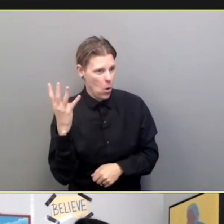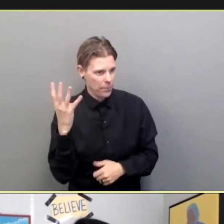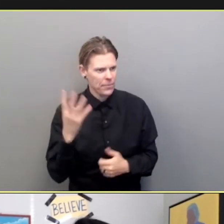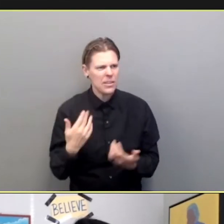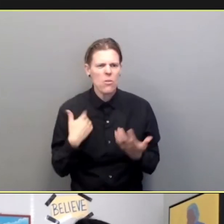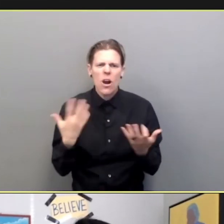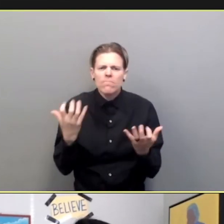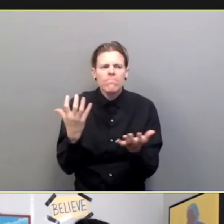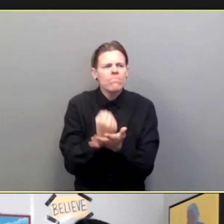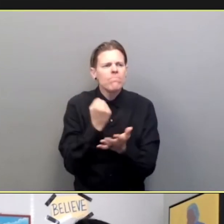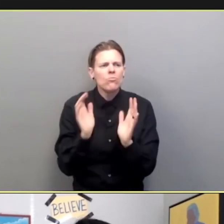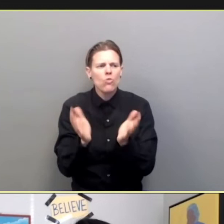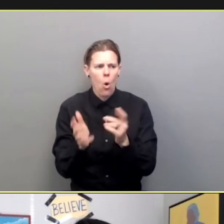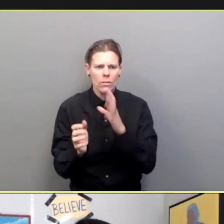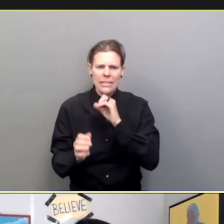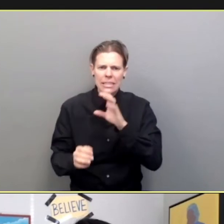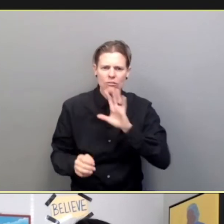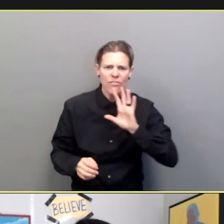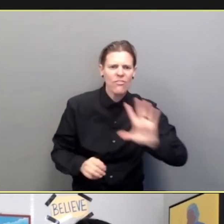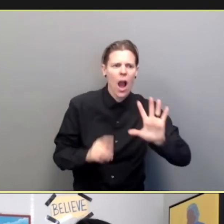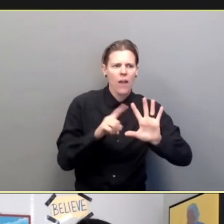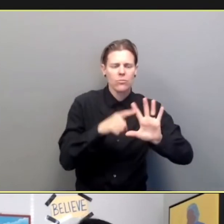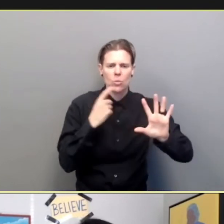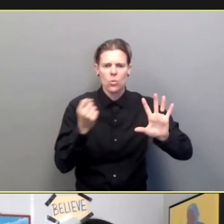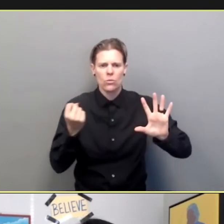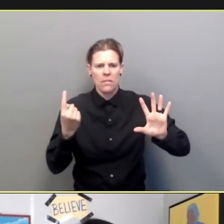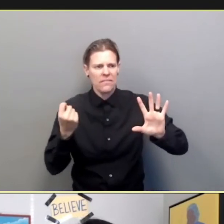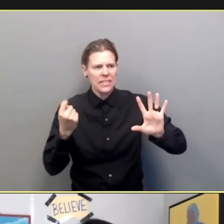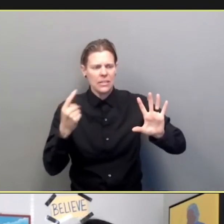wondering if you can talk to me about